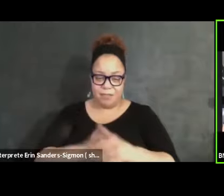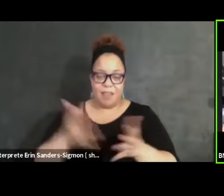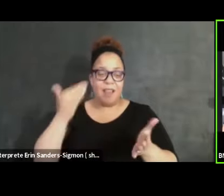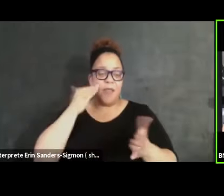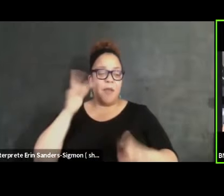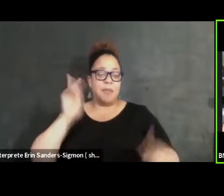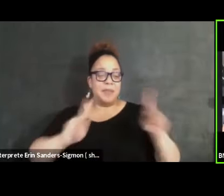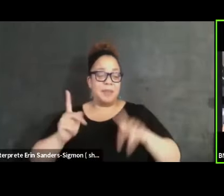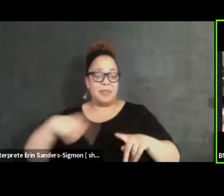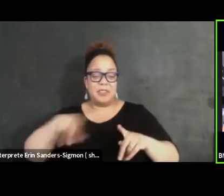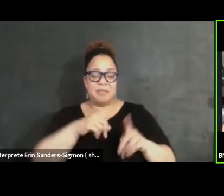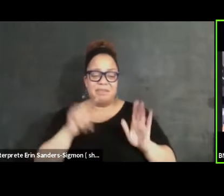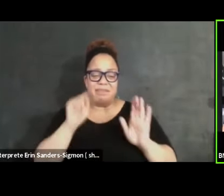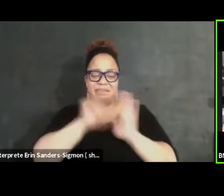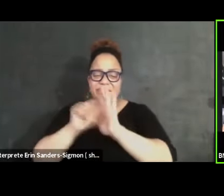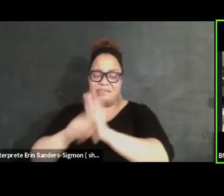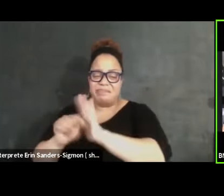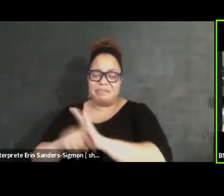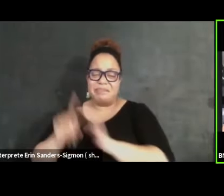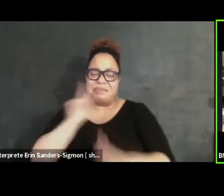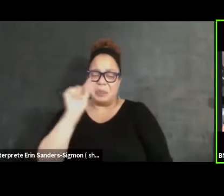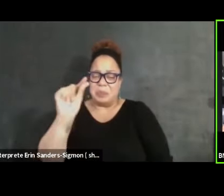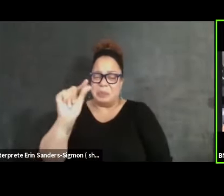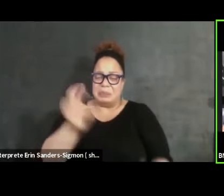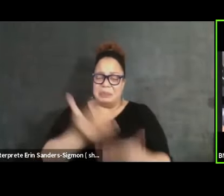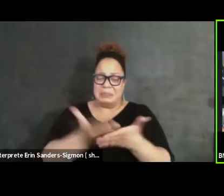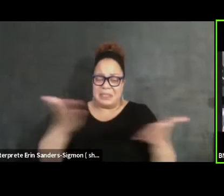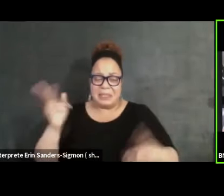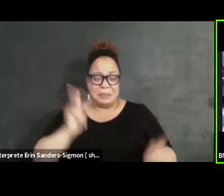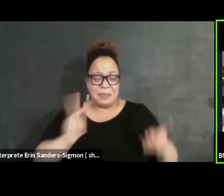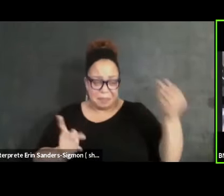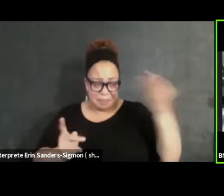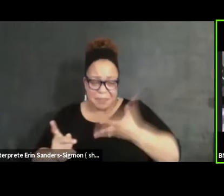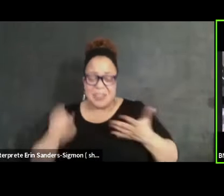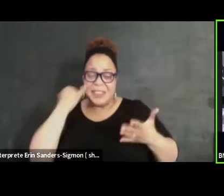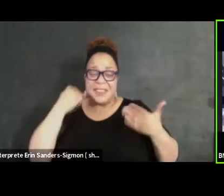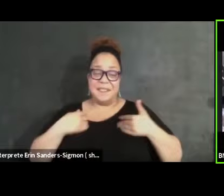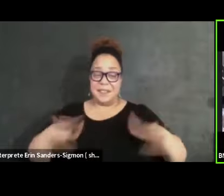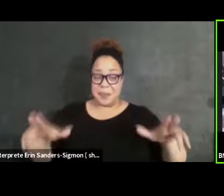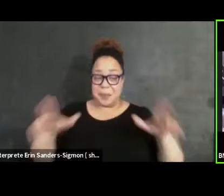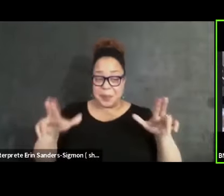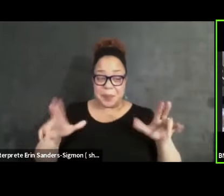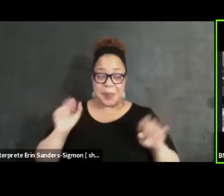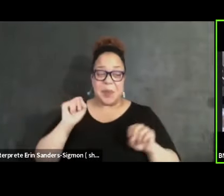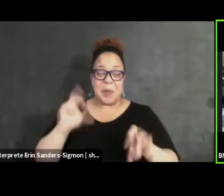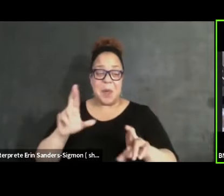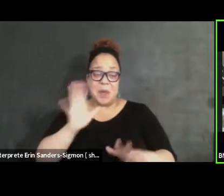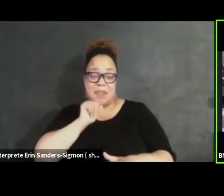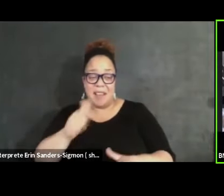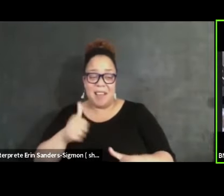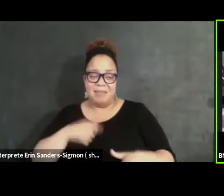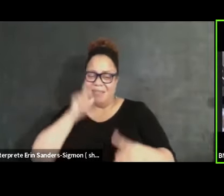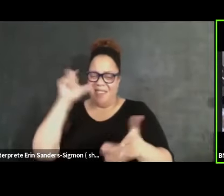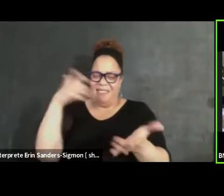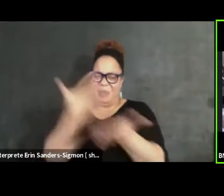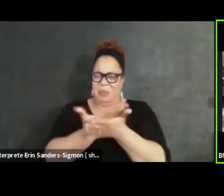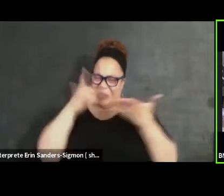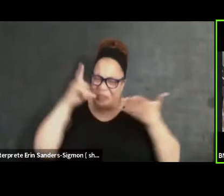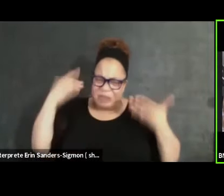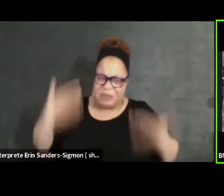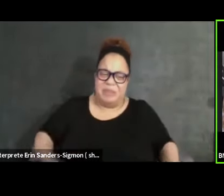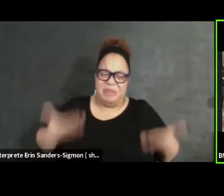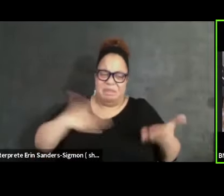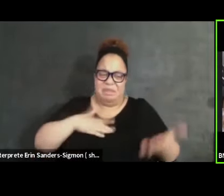if I act right, I shouldn't be scared, but I shouldn't have to prove my worth to live because that isn't fair. Why do I have to go through this? Is anyone